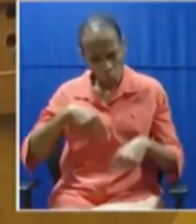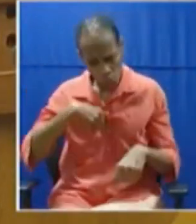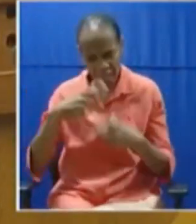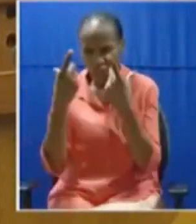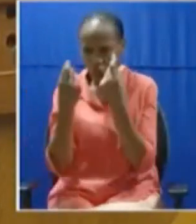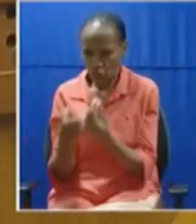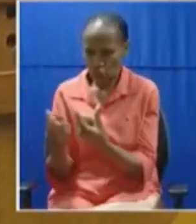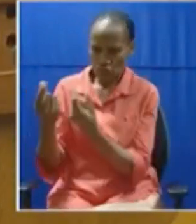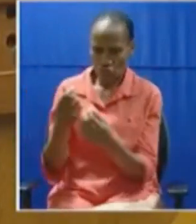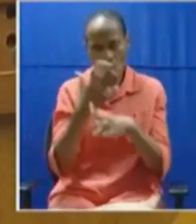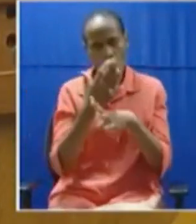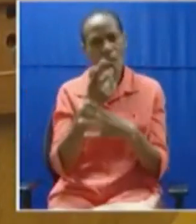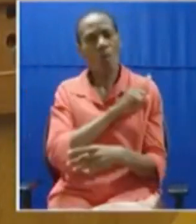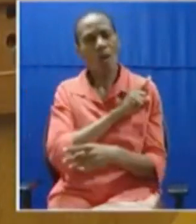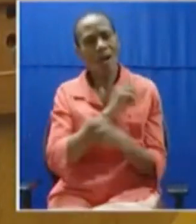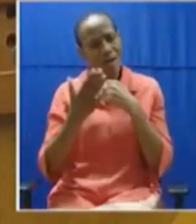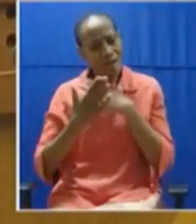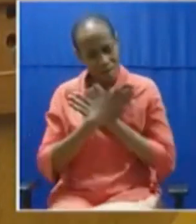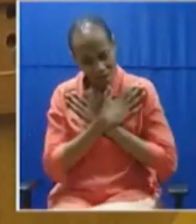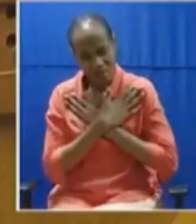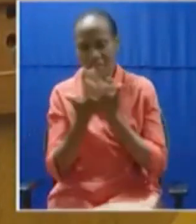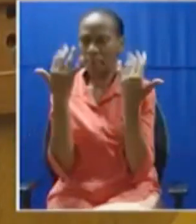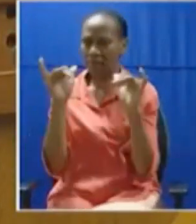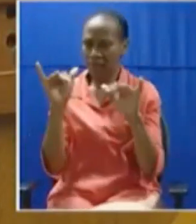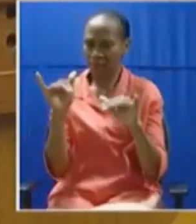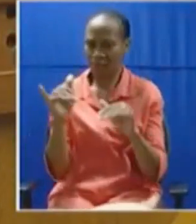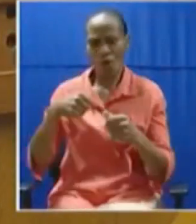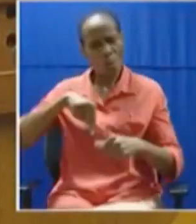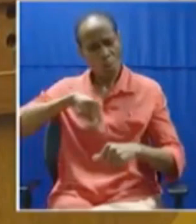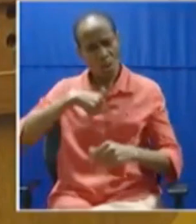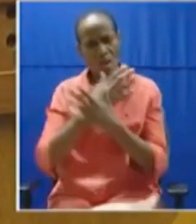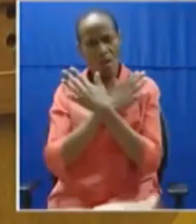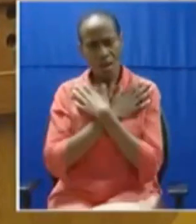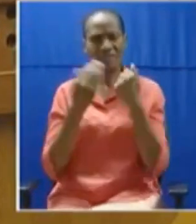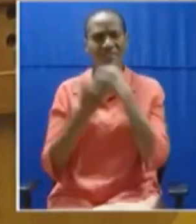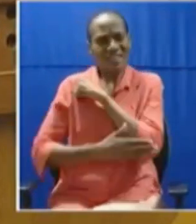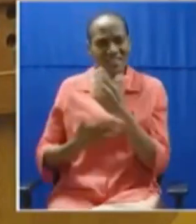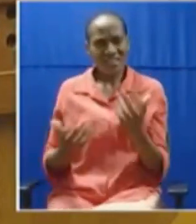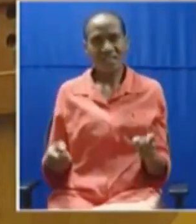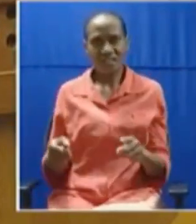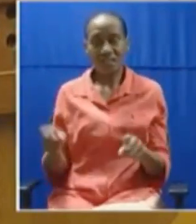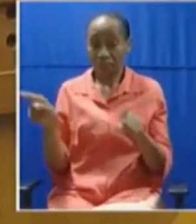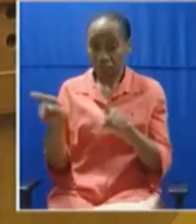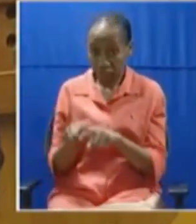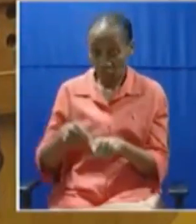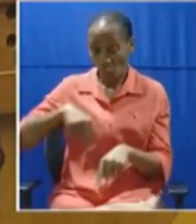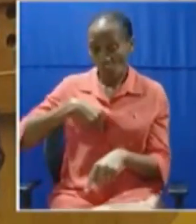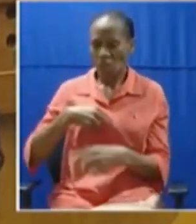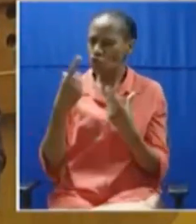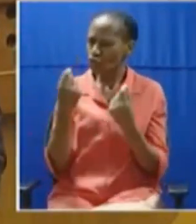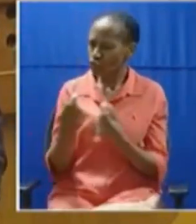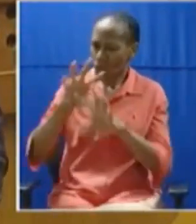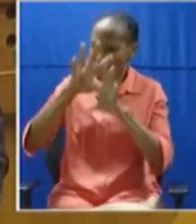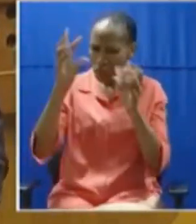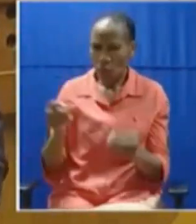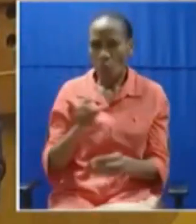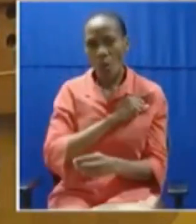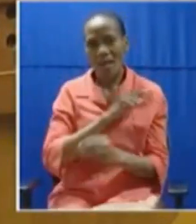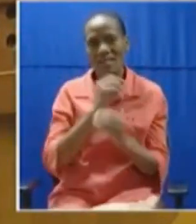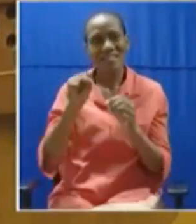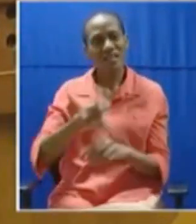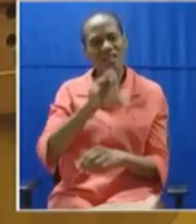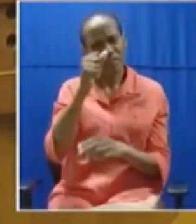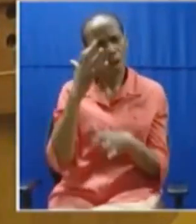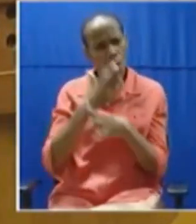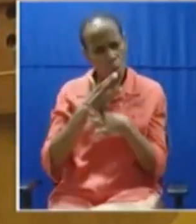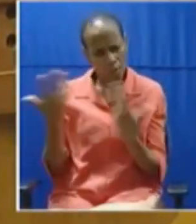we love our country and we love its people. And because We do this because South Africa deserves better